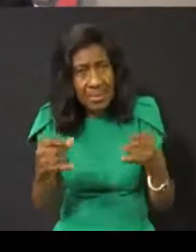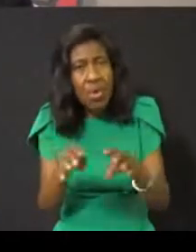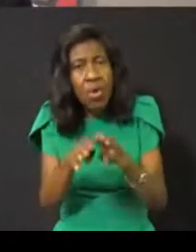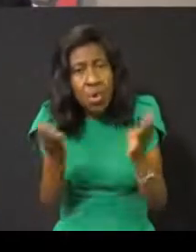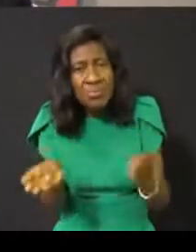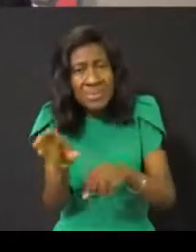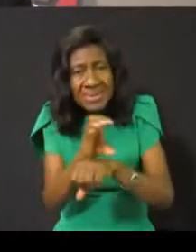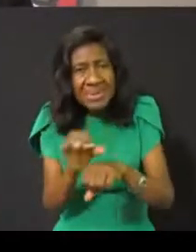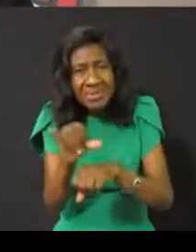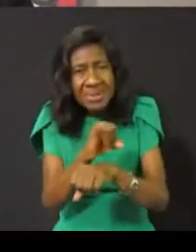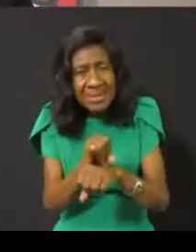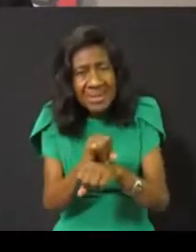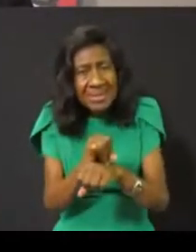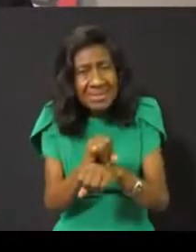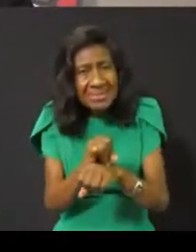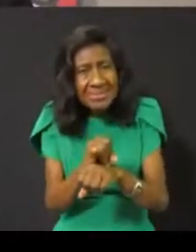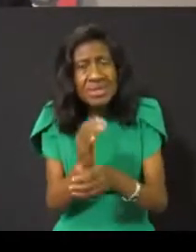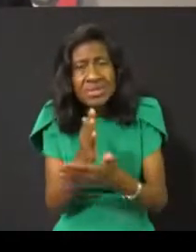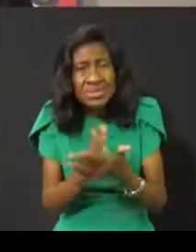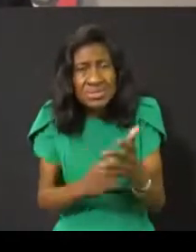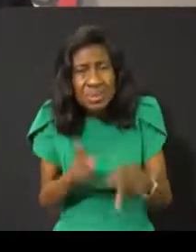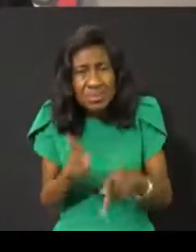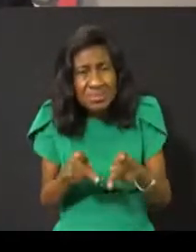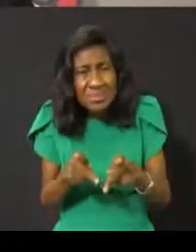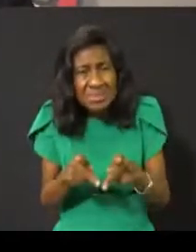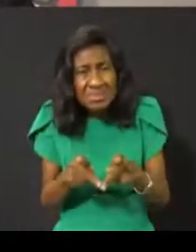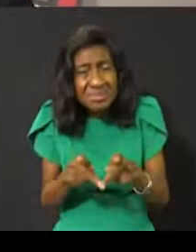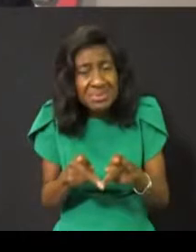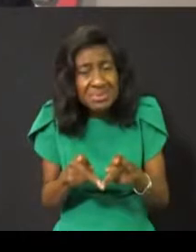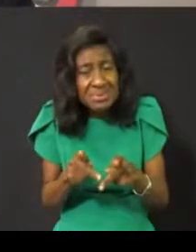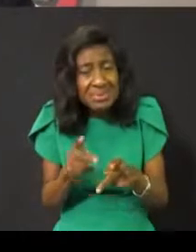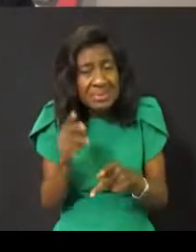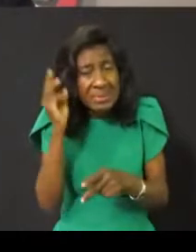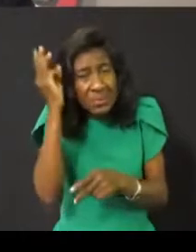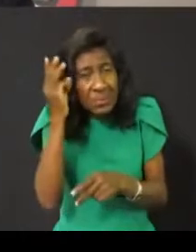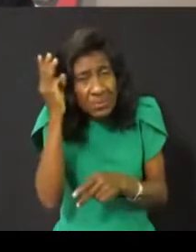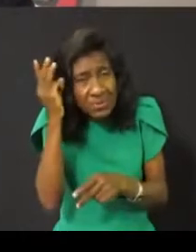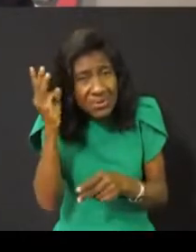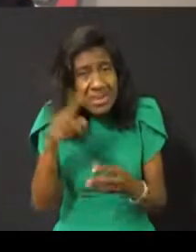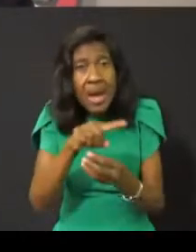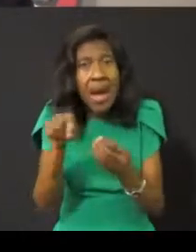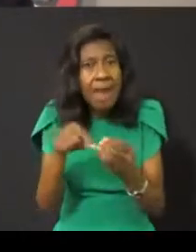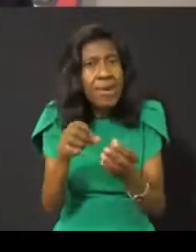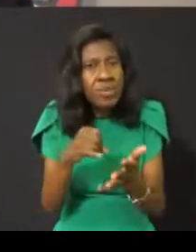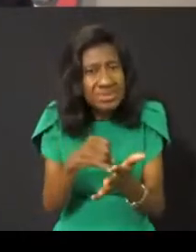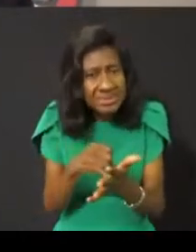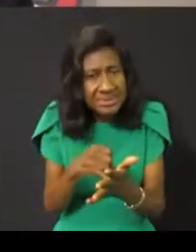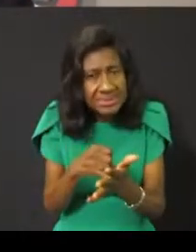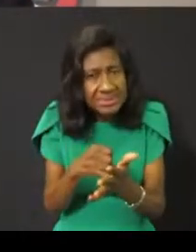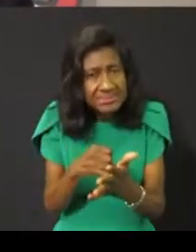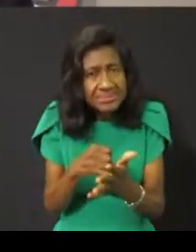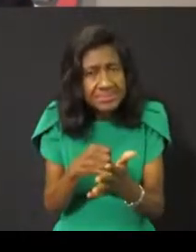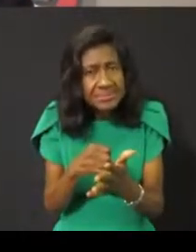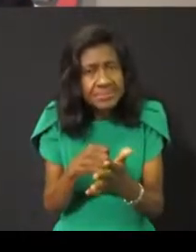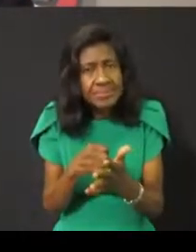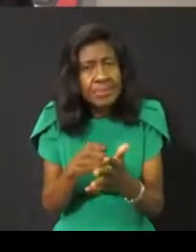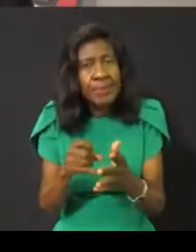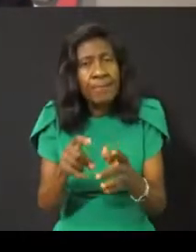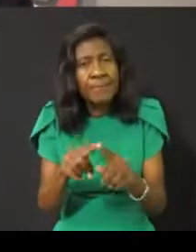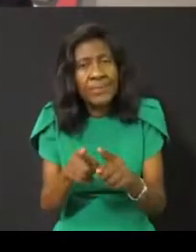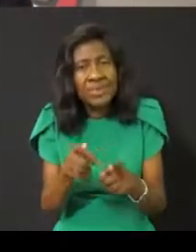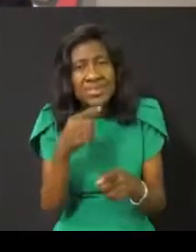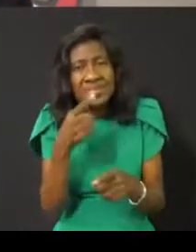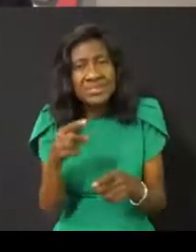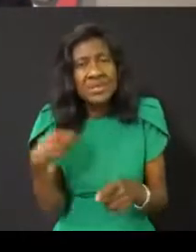those who are nervous, who are concerned about it, is we are